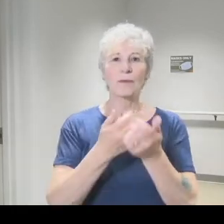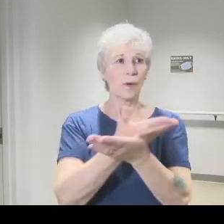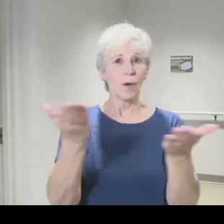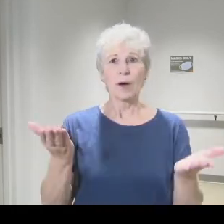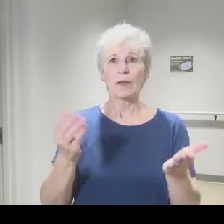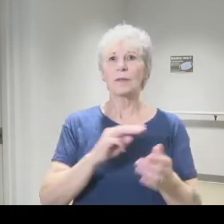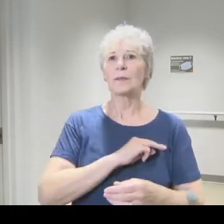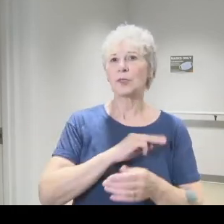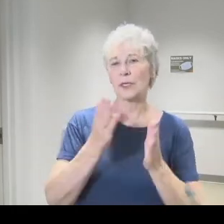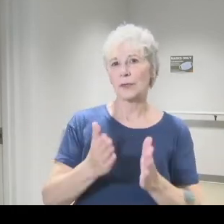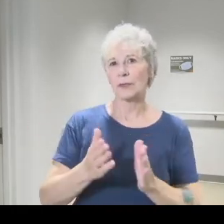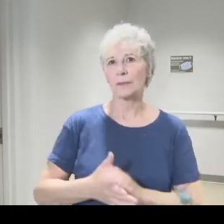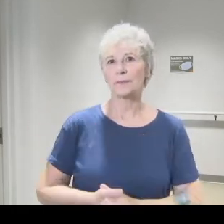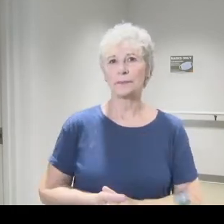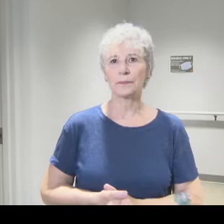missionaries.